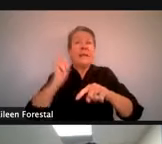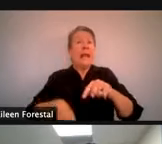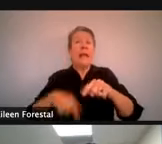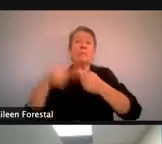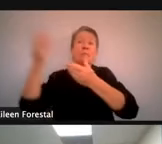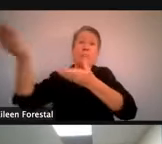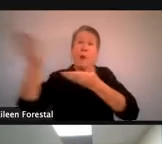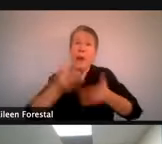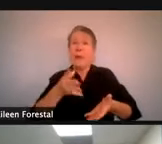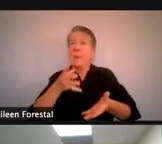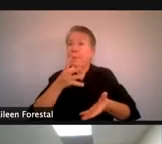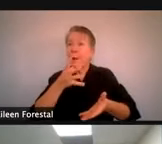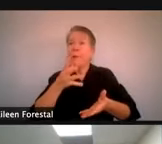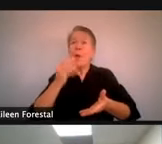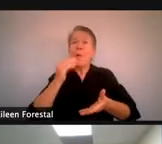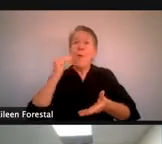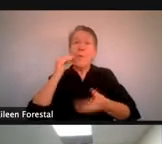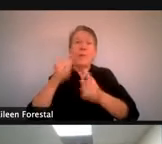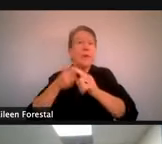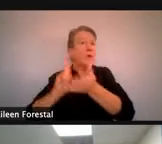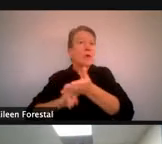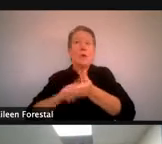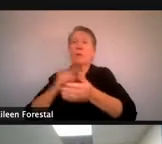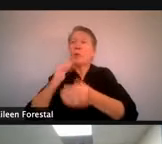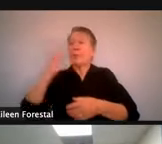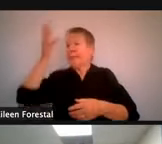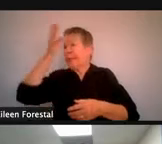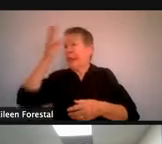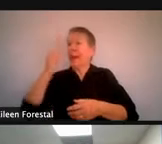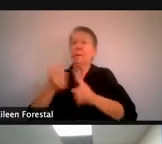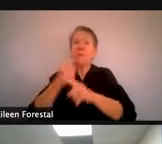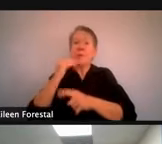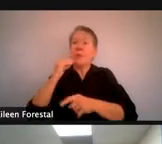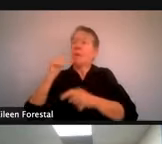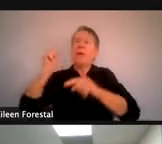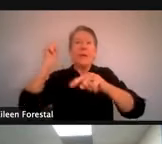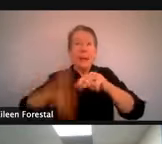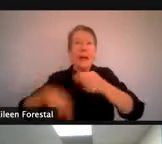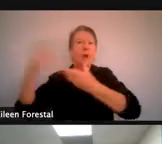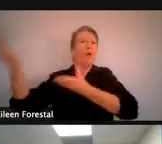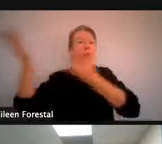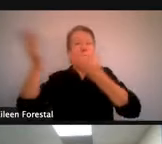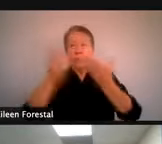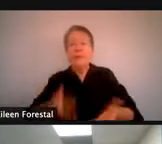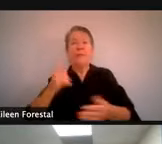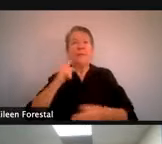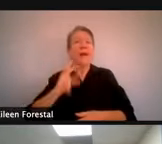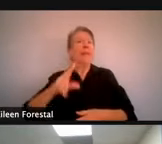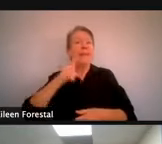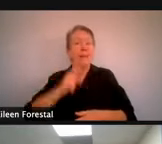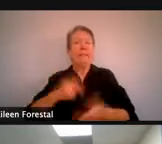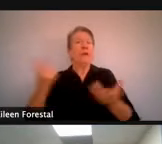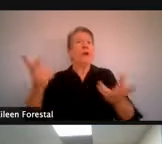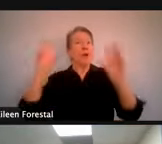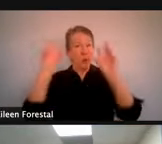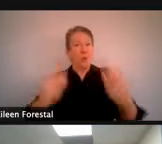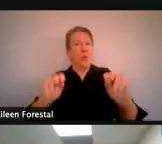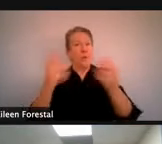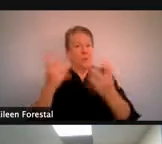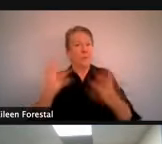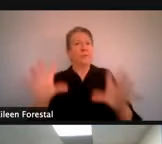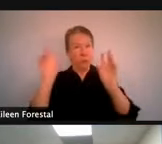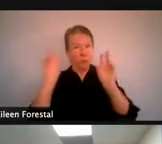that you can't have your normal Thanksgiving. You got to boil it down. It gives me no joy to say that at 3:30 on Saturday, you can't have all your buddies